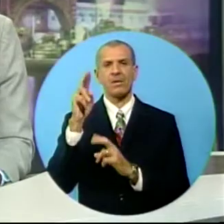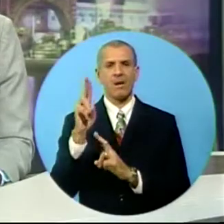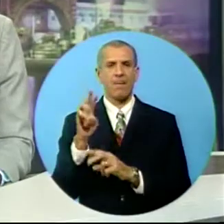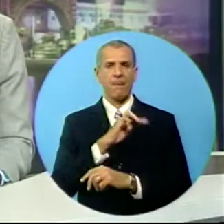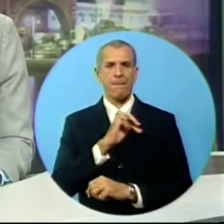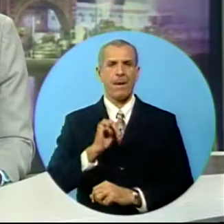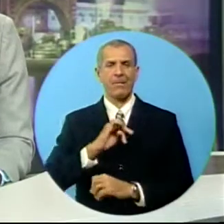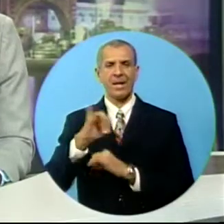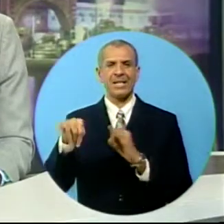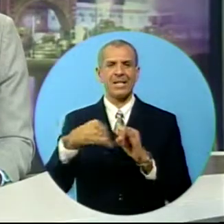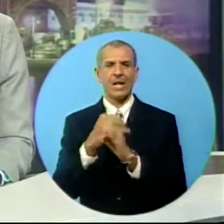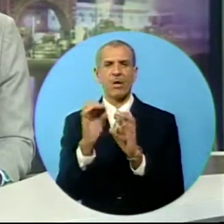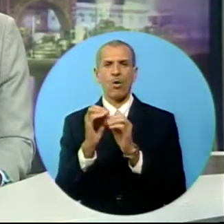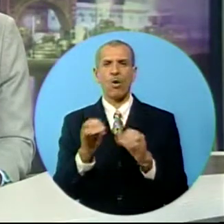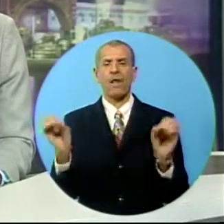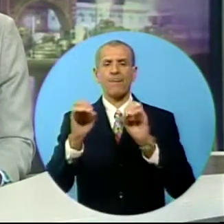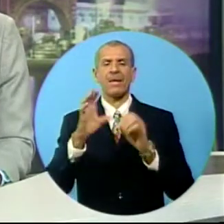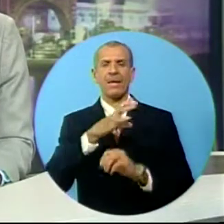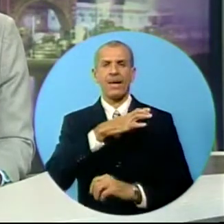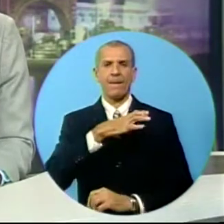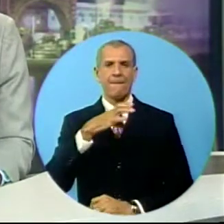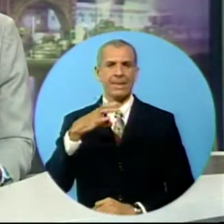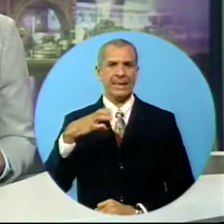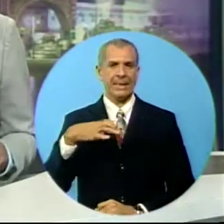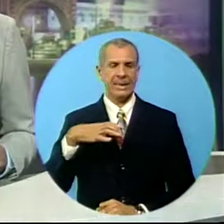of the International Olympic Committee